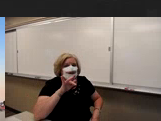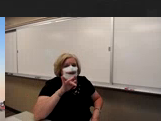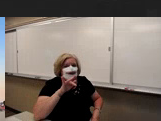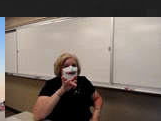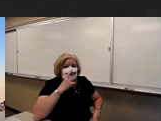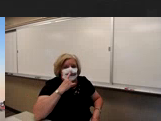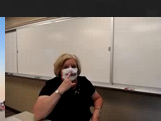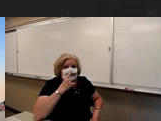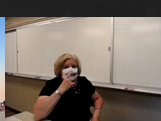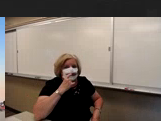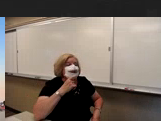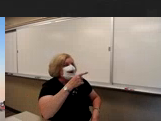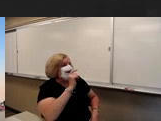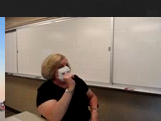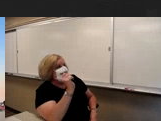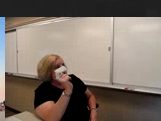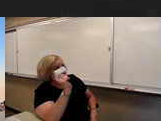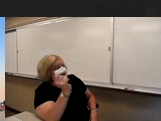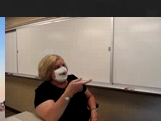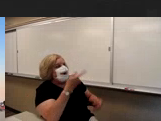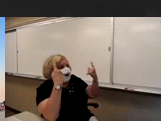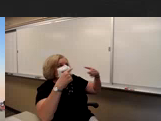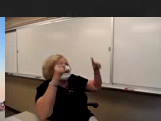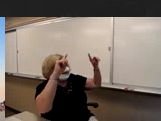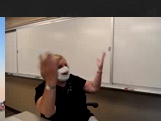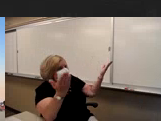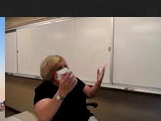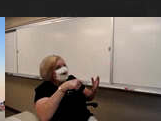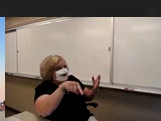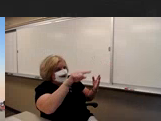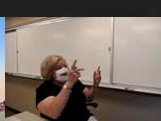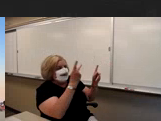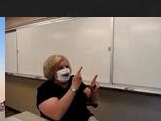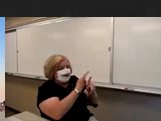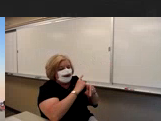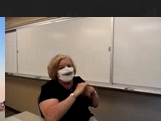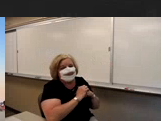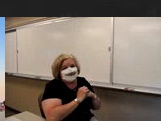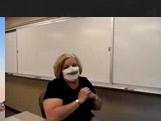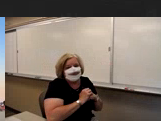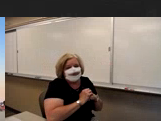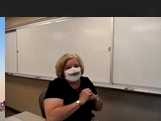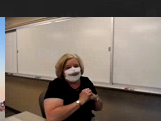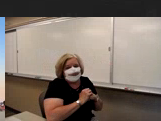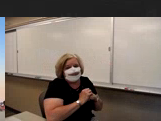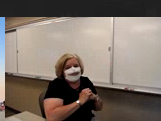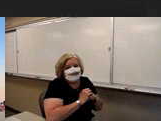of you made it on the call, so I think you all got that figured out, okay?